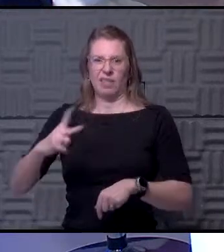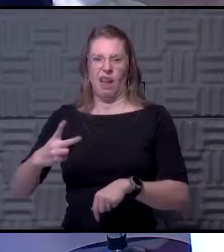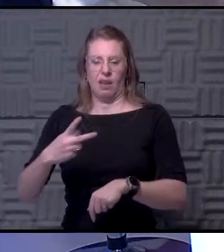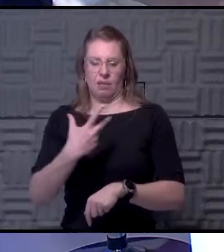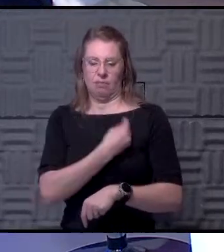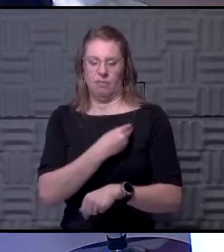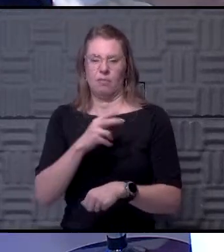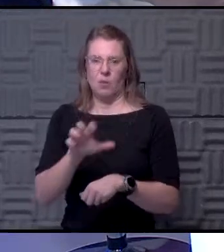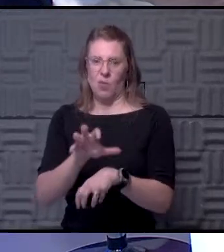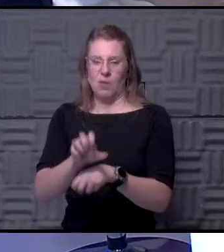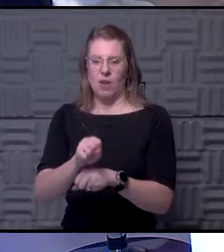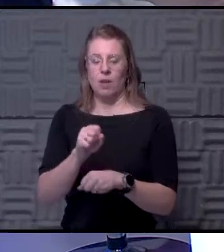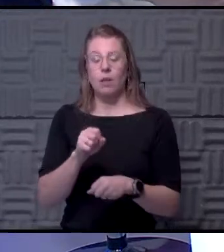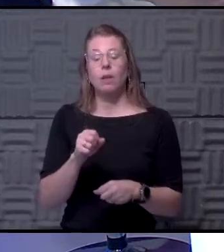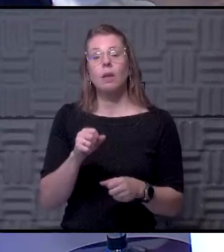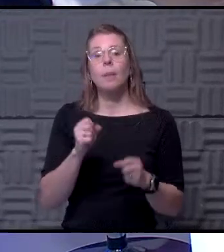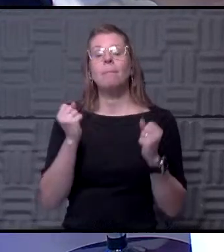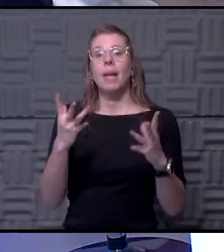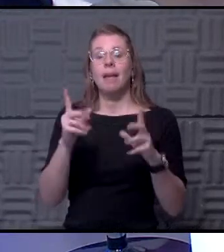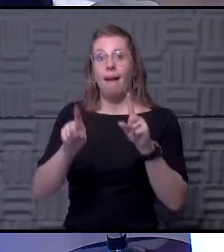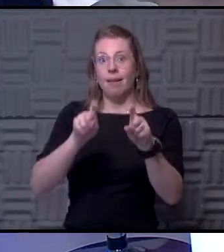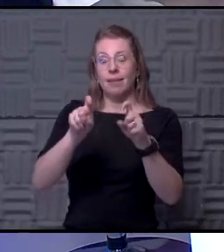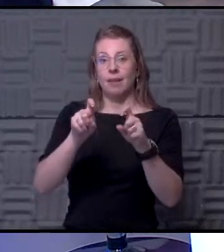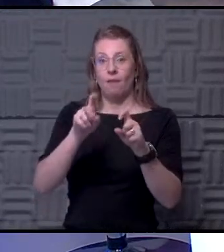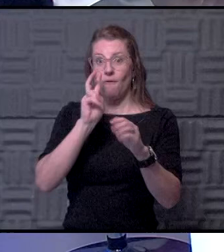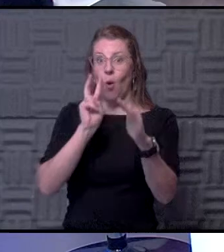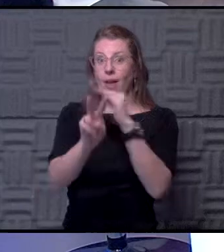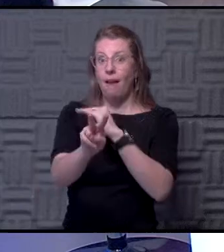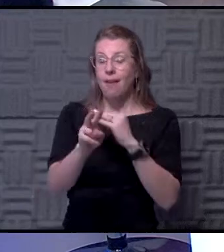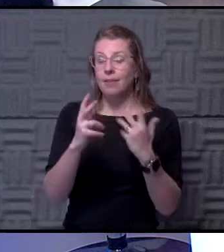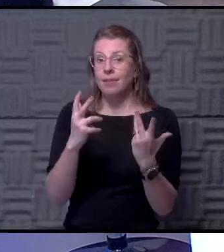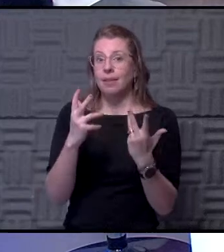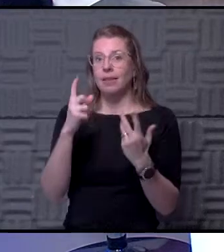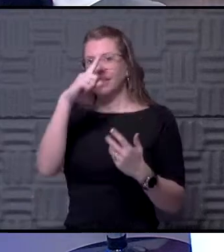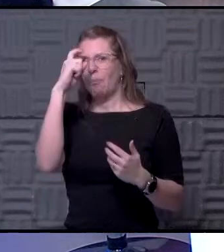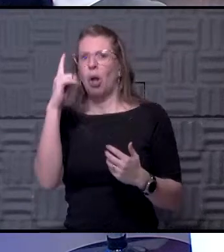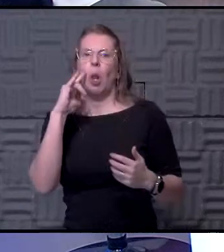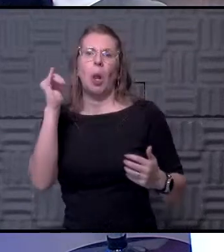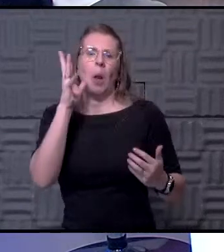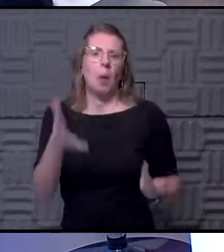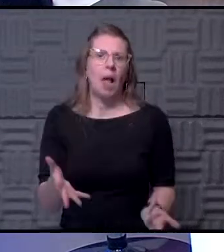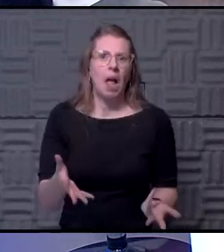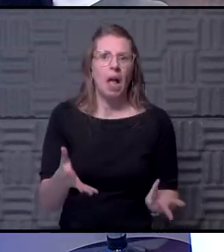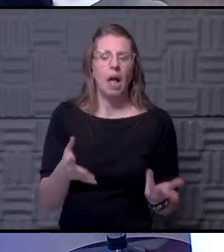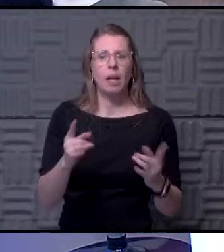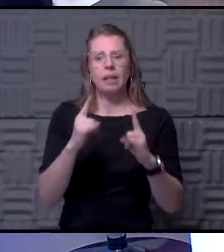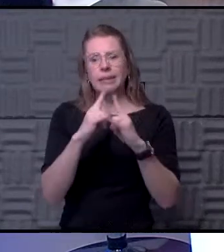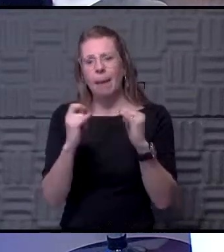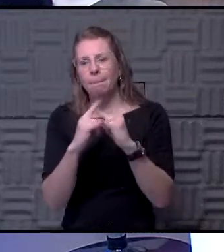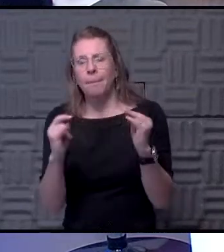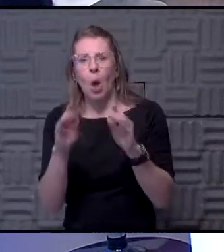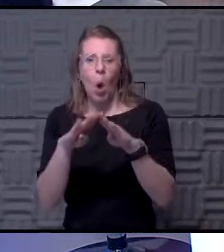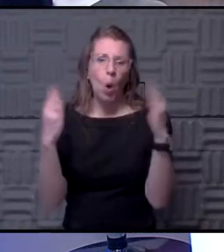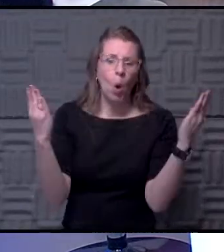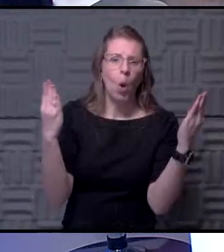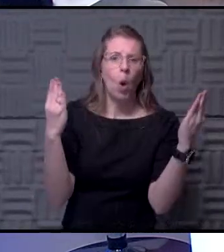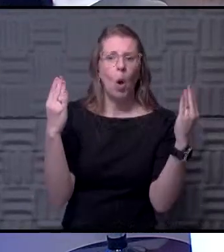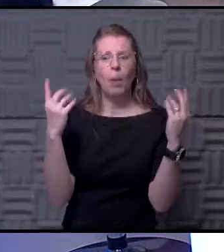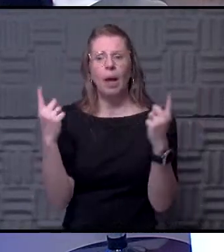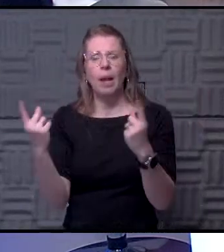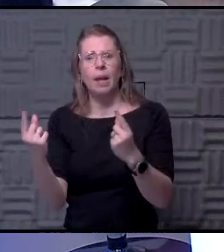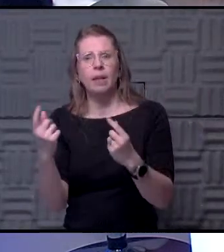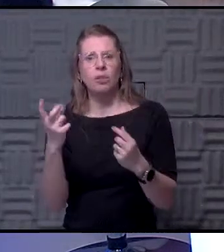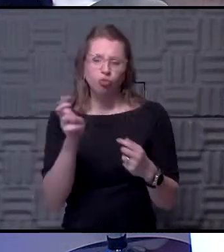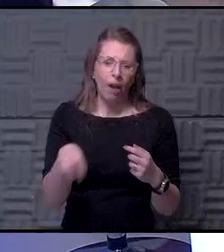people asking for you to forecast, and Dr. Norman, what will summer look like? Will campgrounds love be open? forecasts. Will we be going back